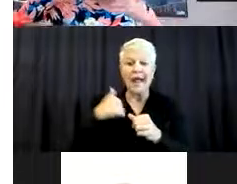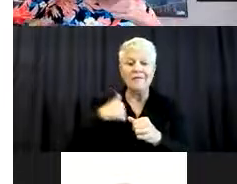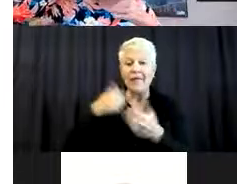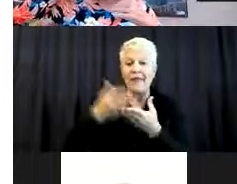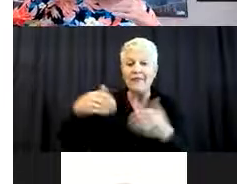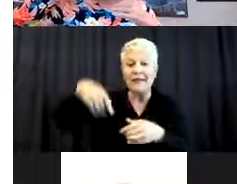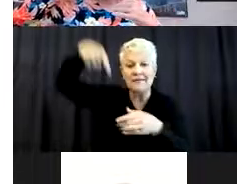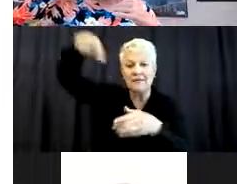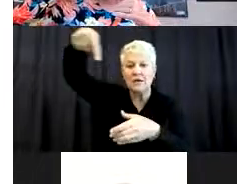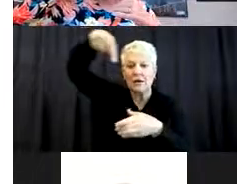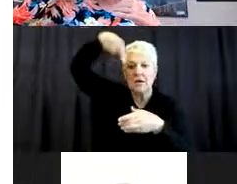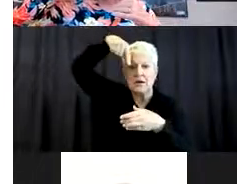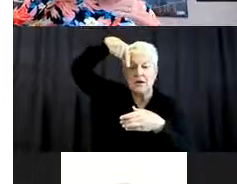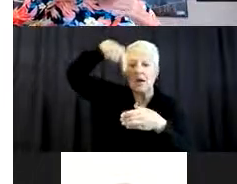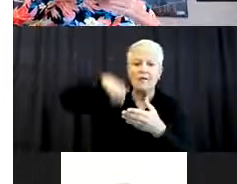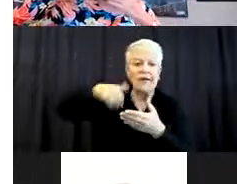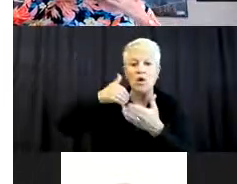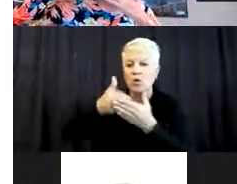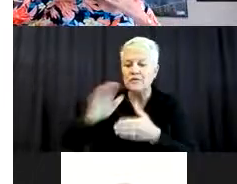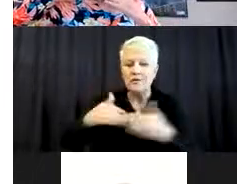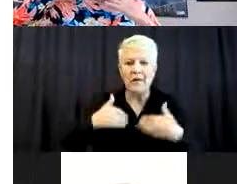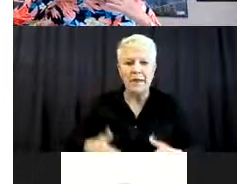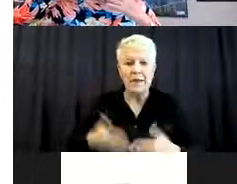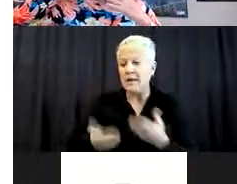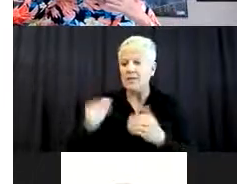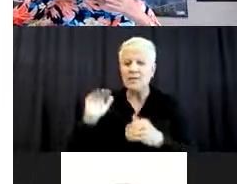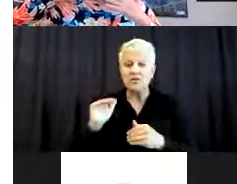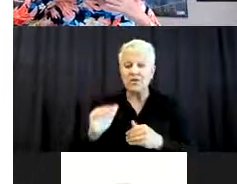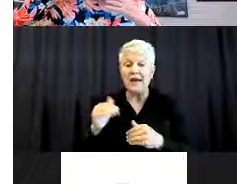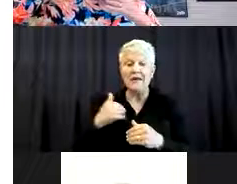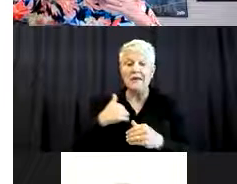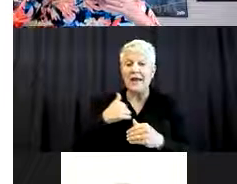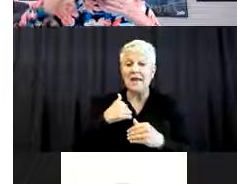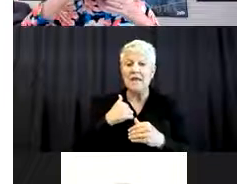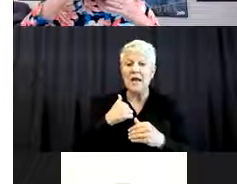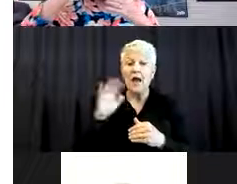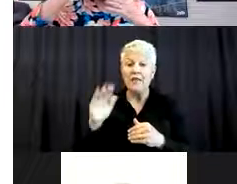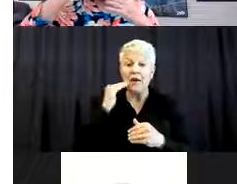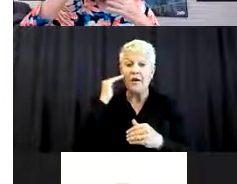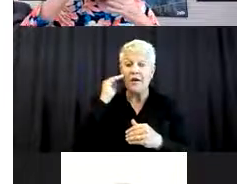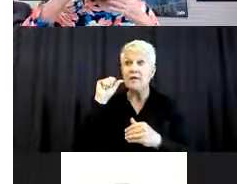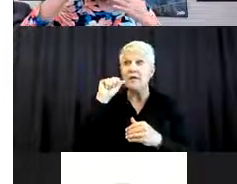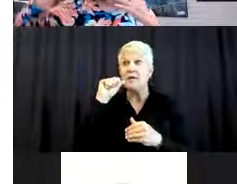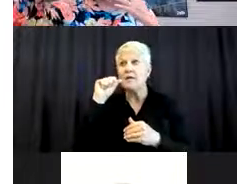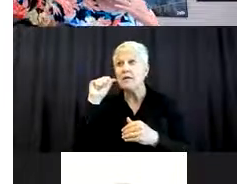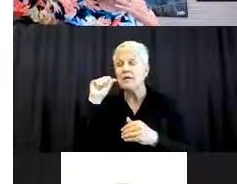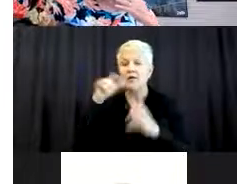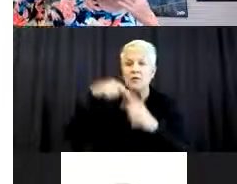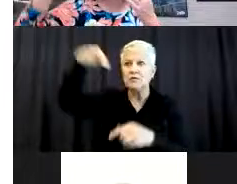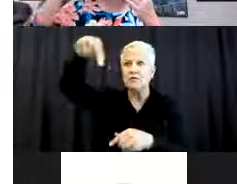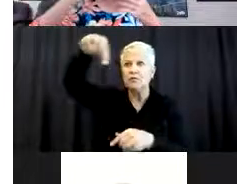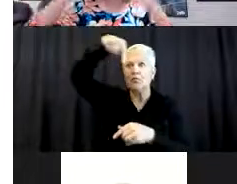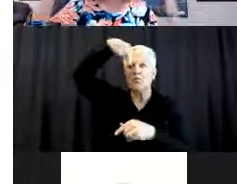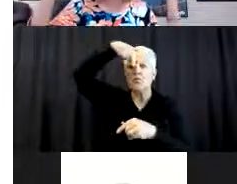as we talked about. Maybe a child has kind of very subtle movement of the head. You need to have things closer or further